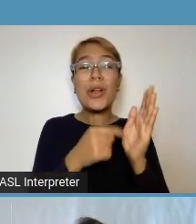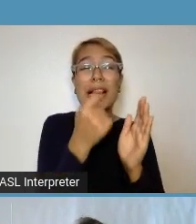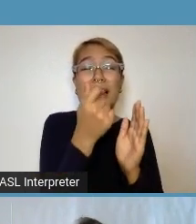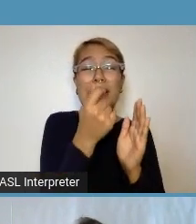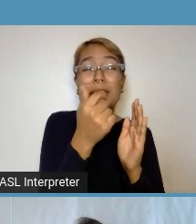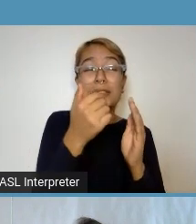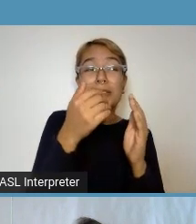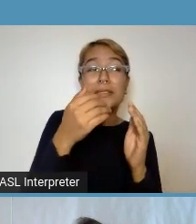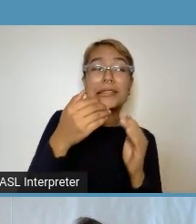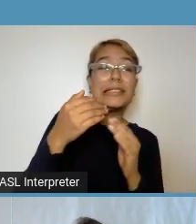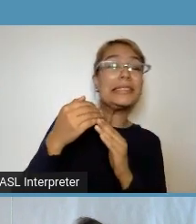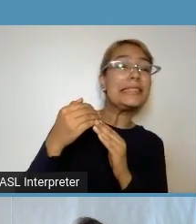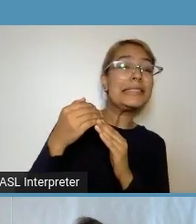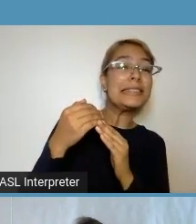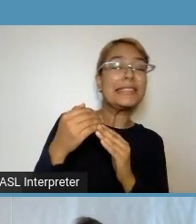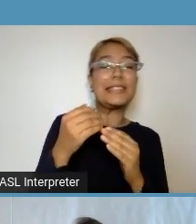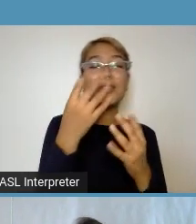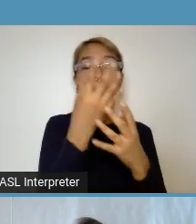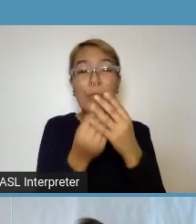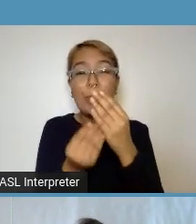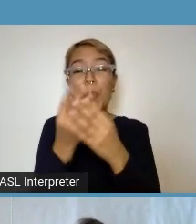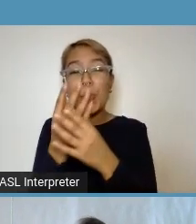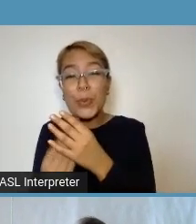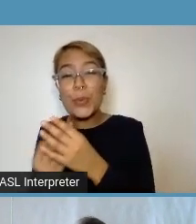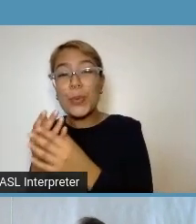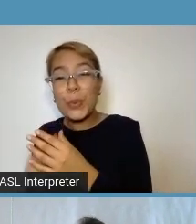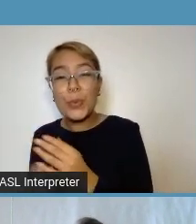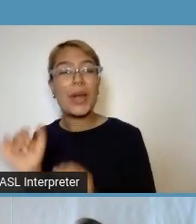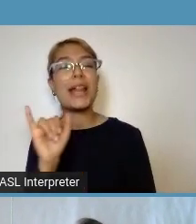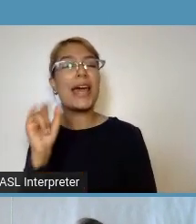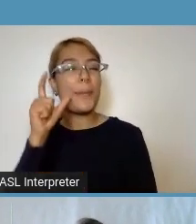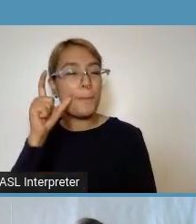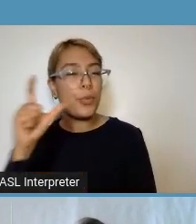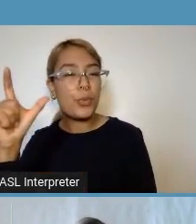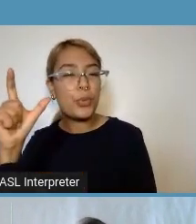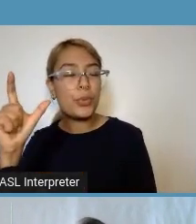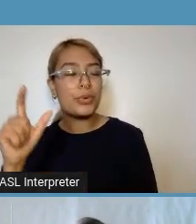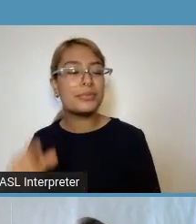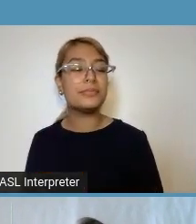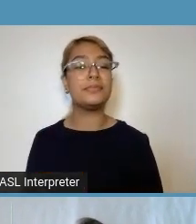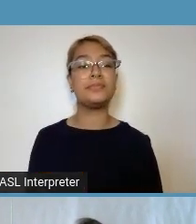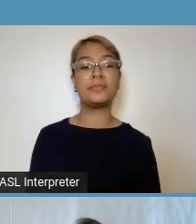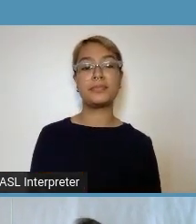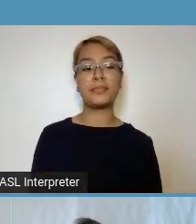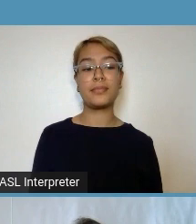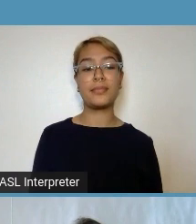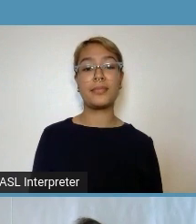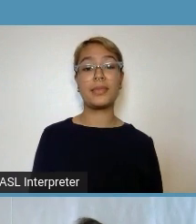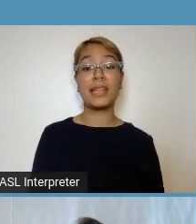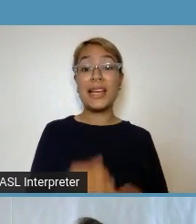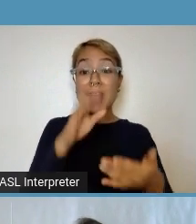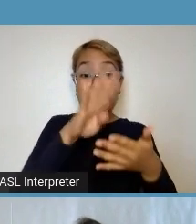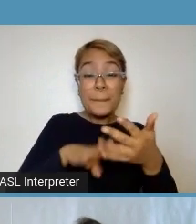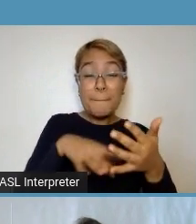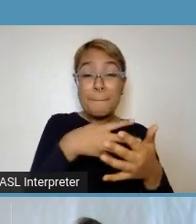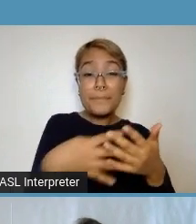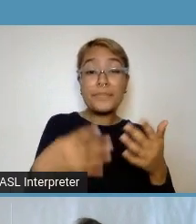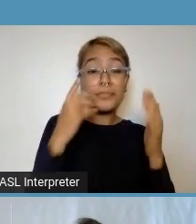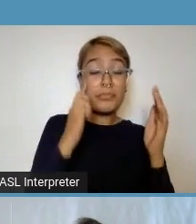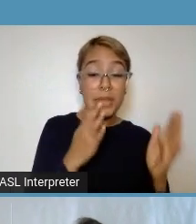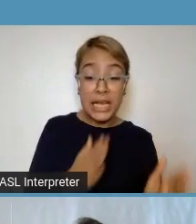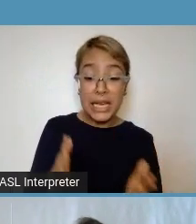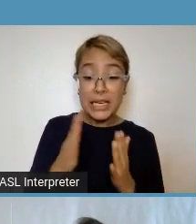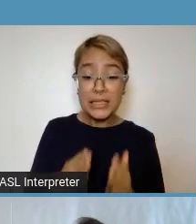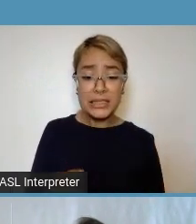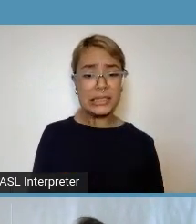lamb until she has completely disappeared. Now that I had a plan, schedule, and some peer support, I found myself